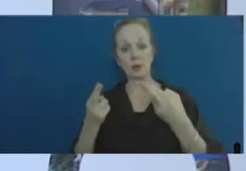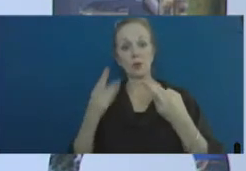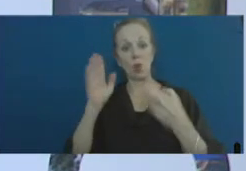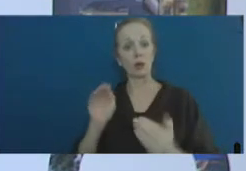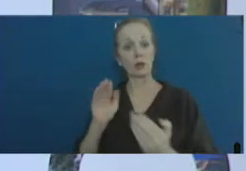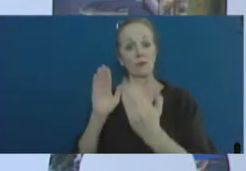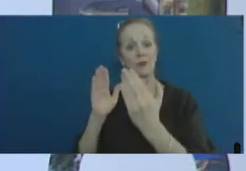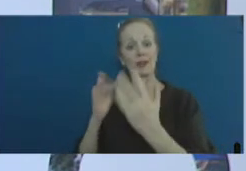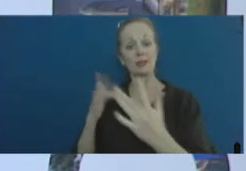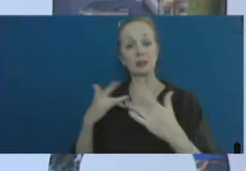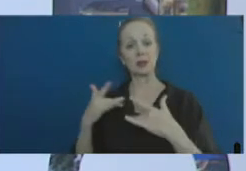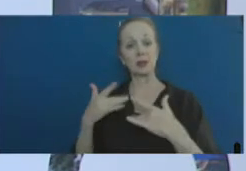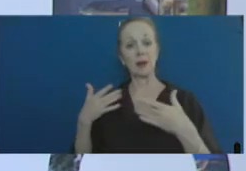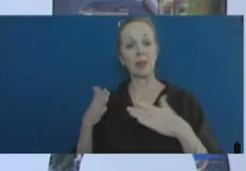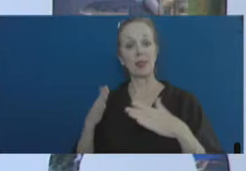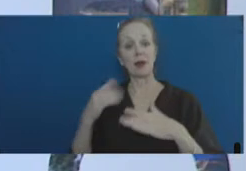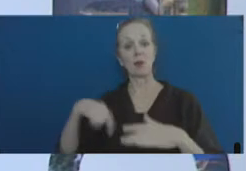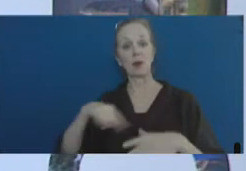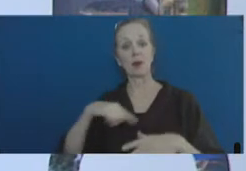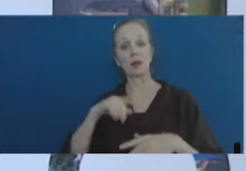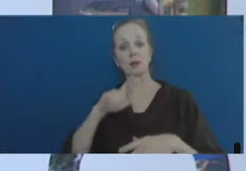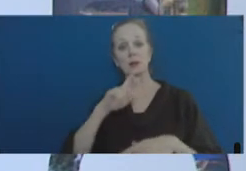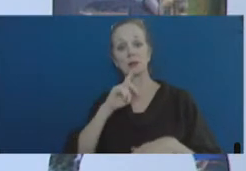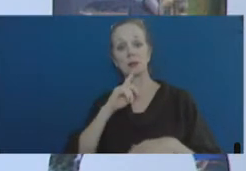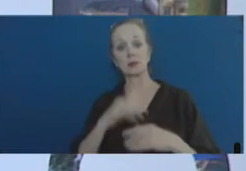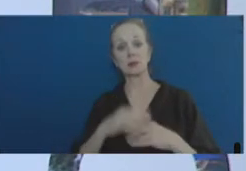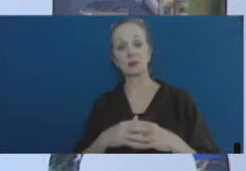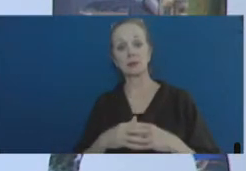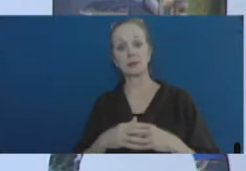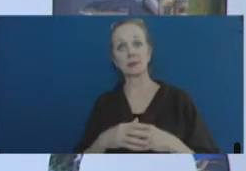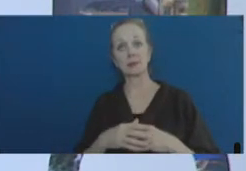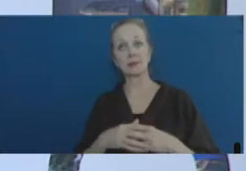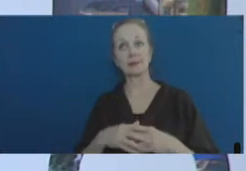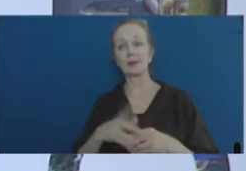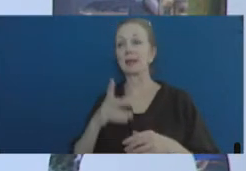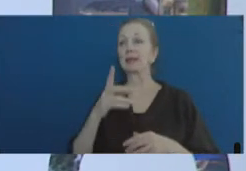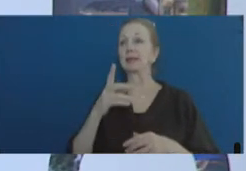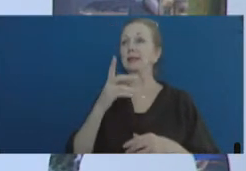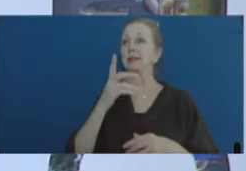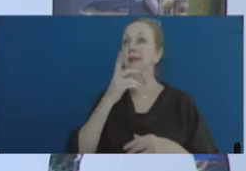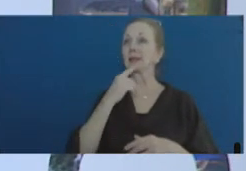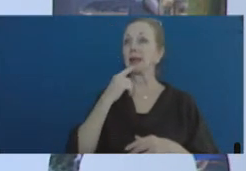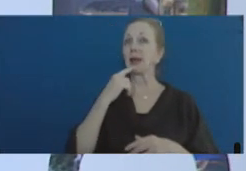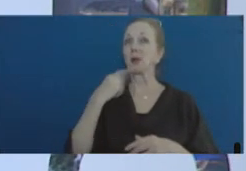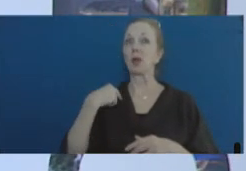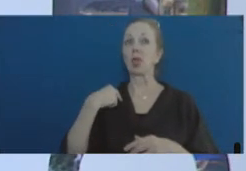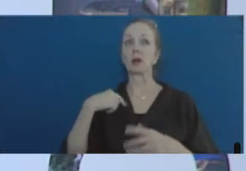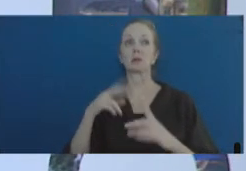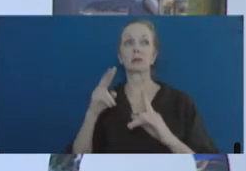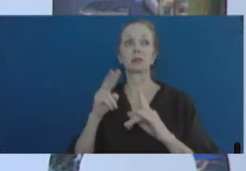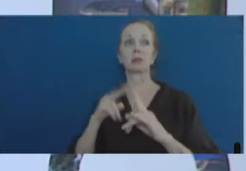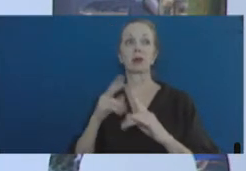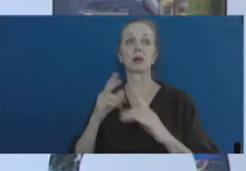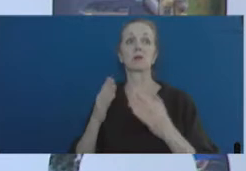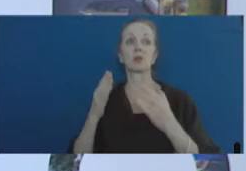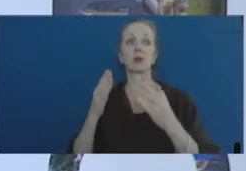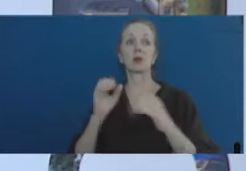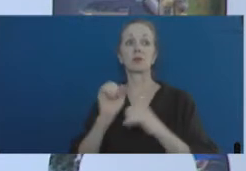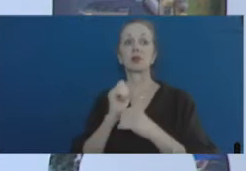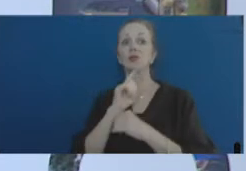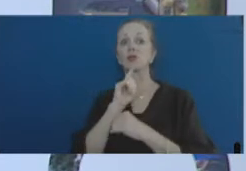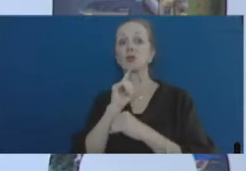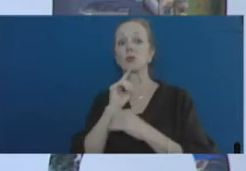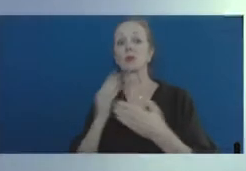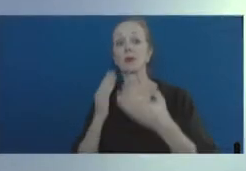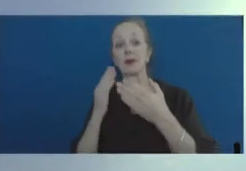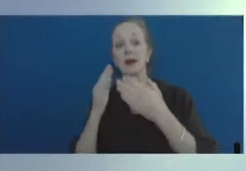still allowing for us to say that we're implementing our vision and making sure we're providing housing. And